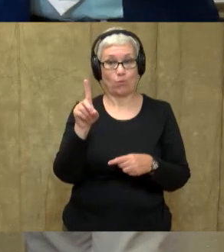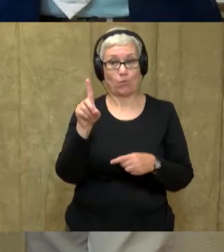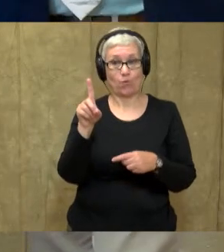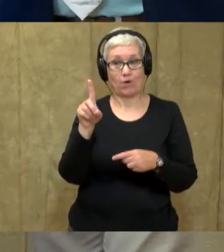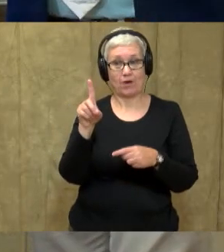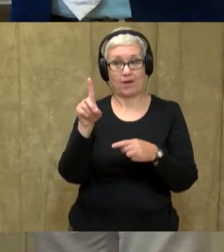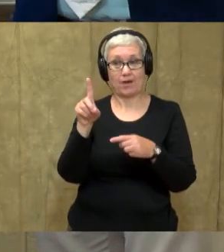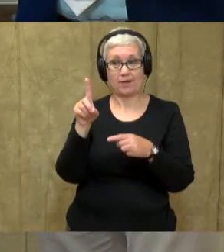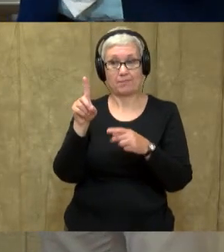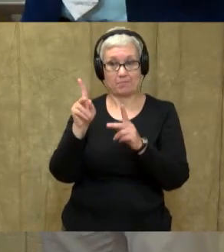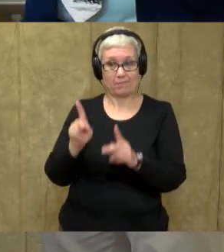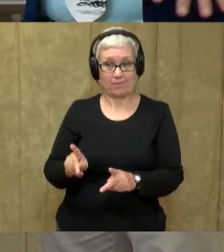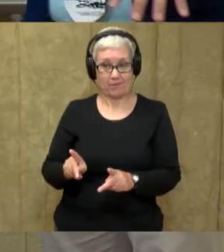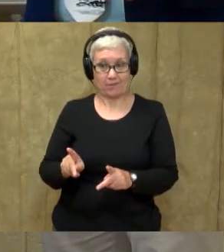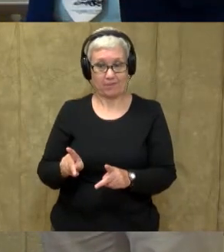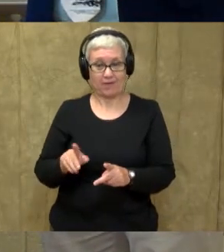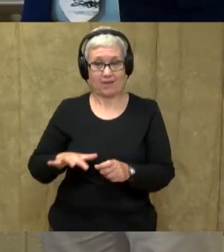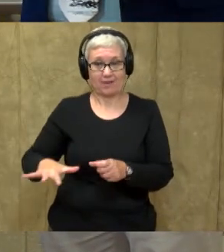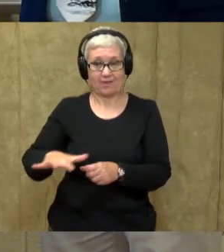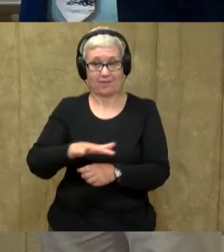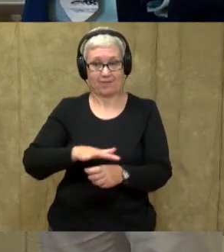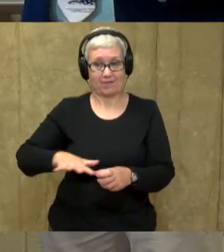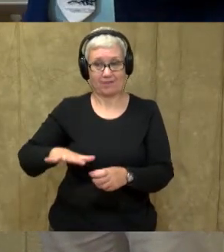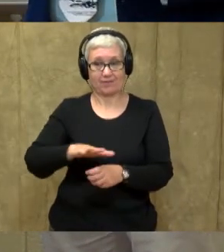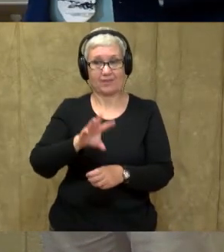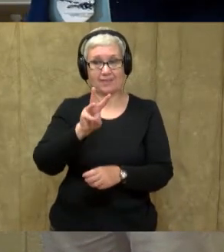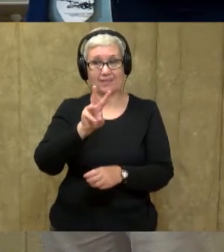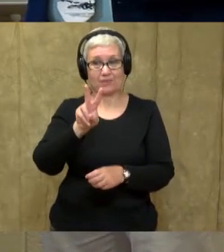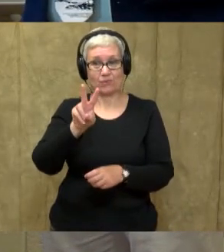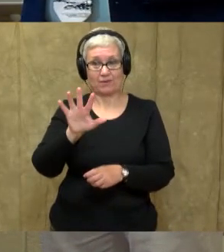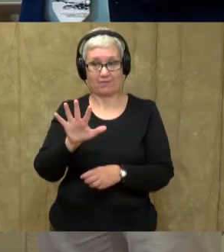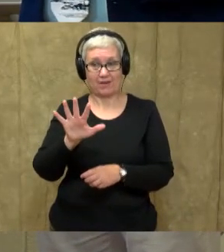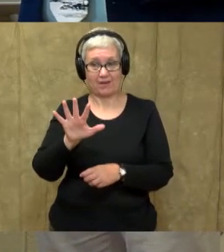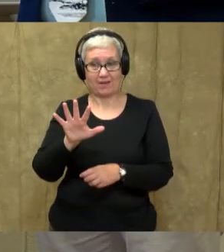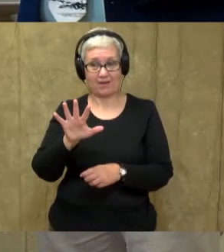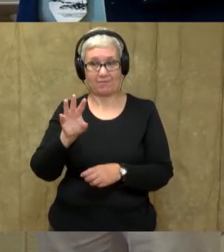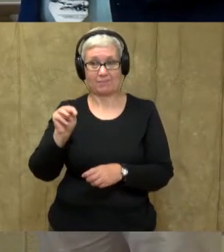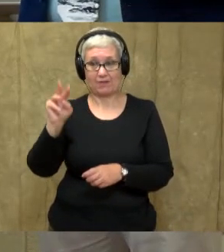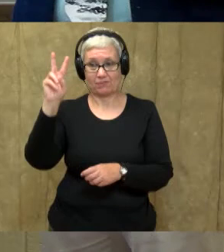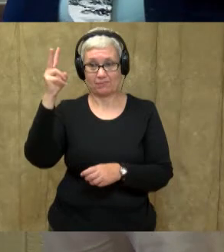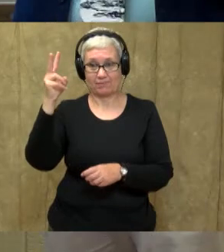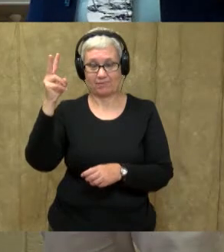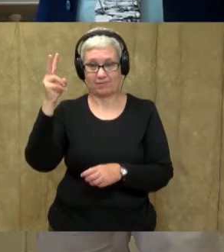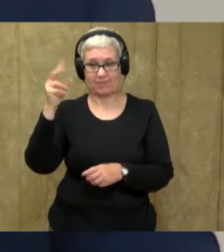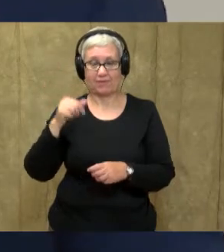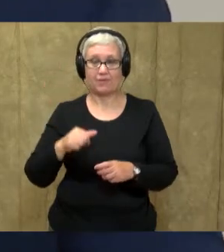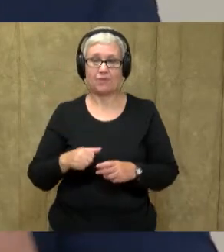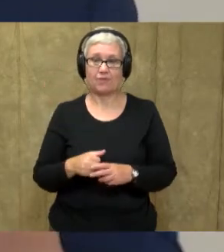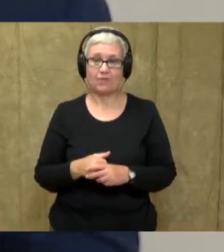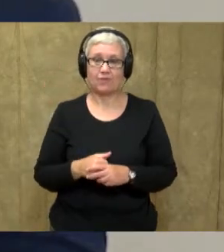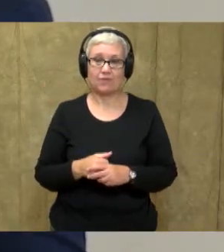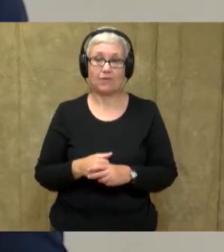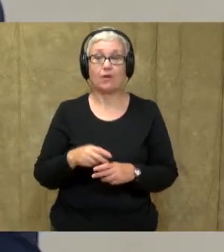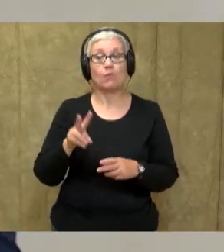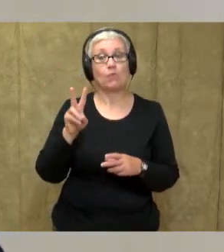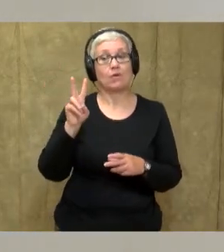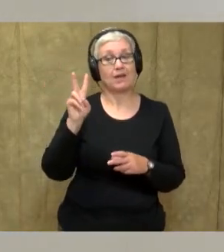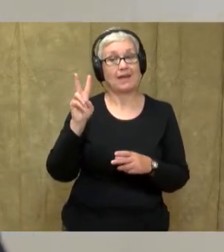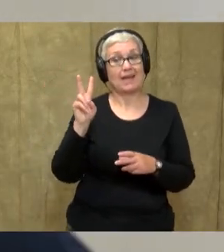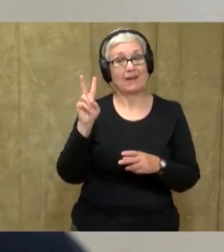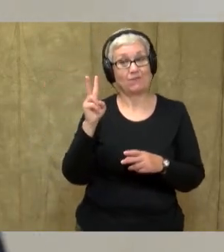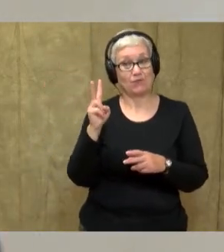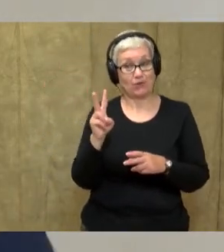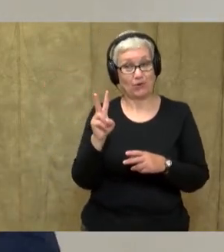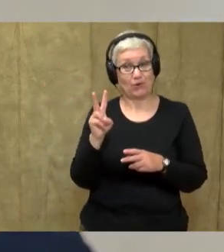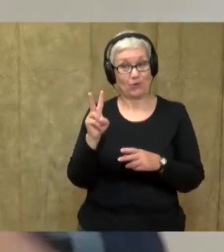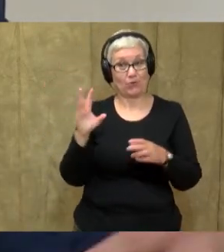has a maximum land area potential of 625 square meters. But what happens when two prospectors come together